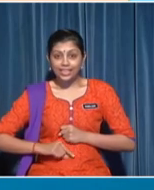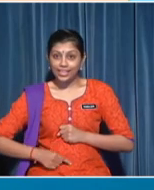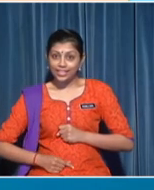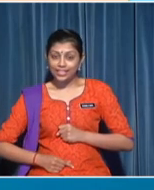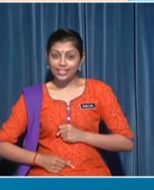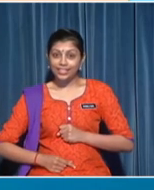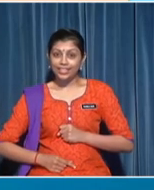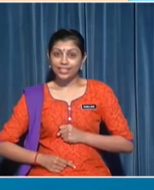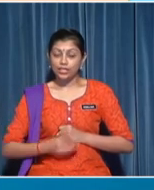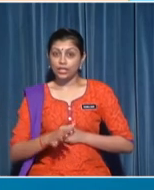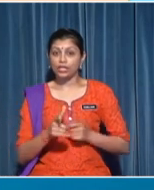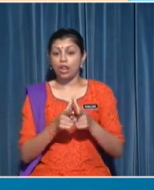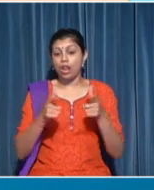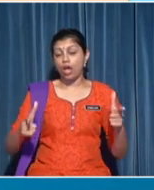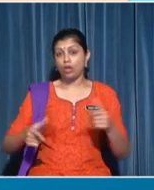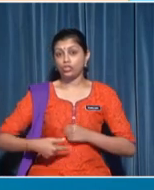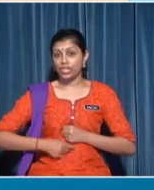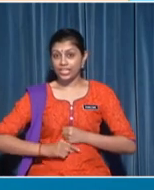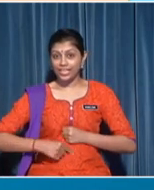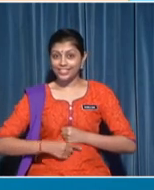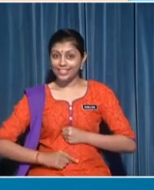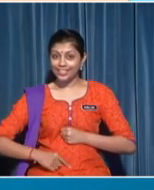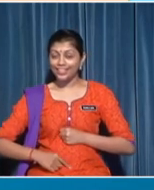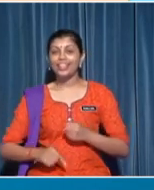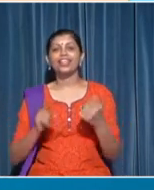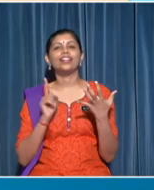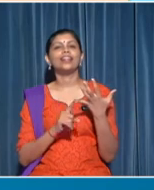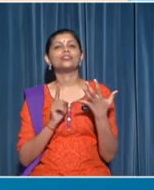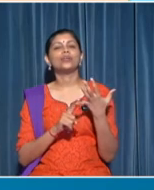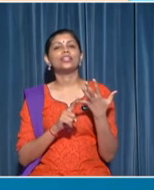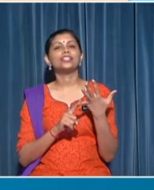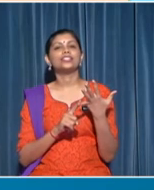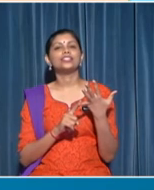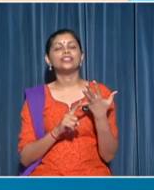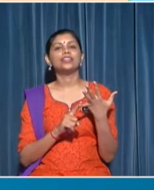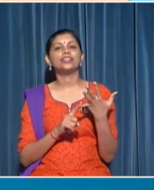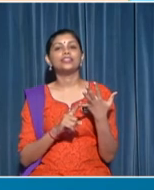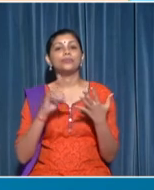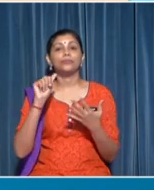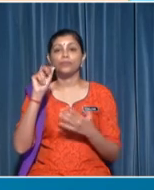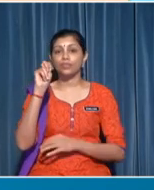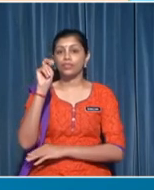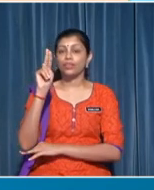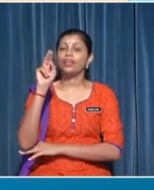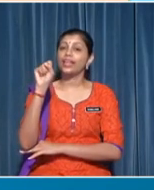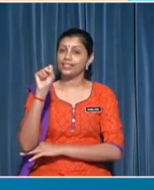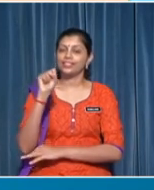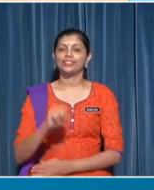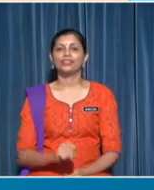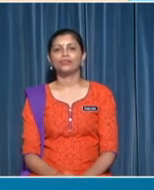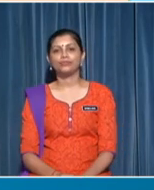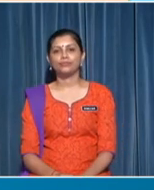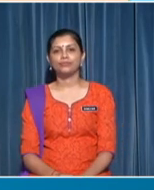the large intestine. And finally, undigested food will exit through the